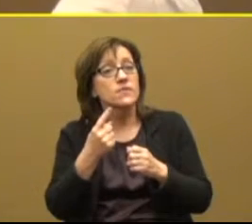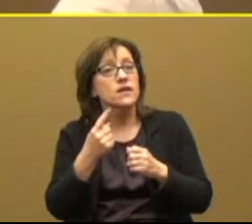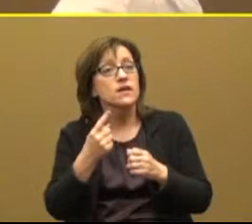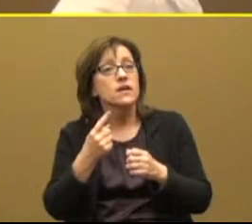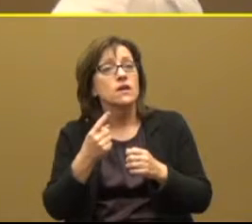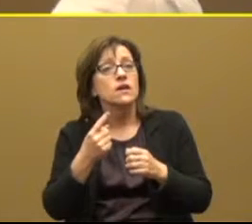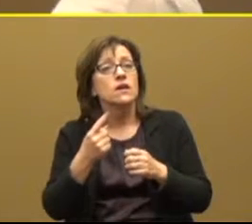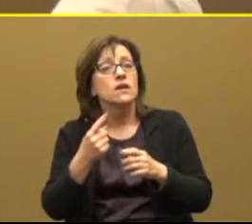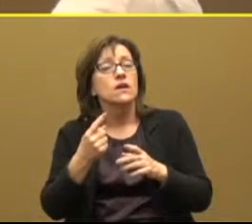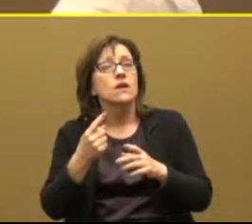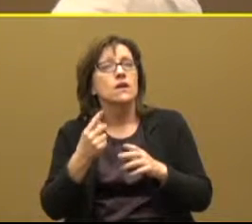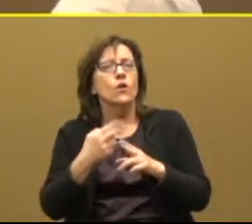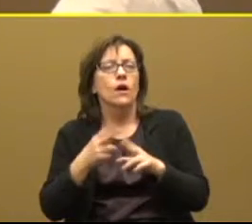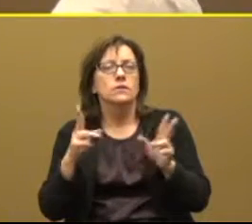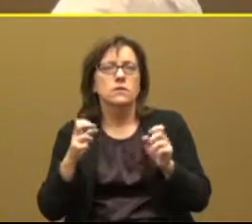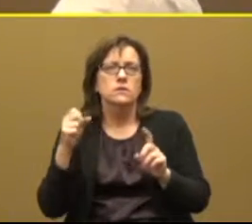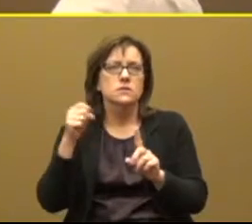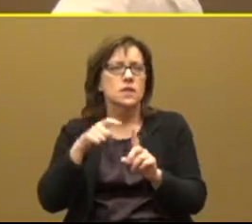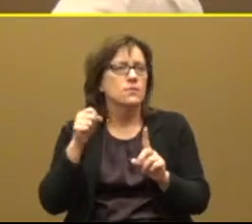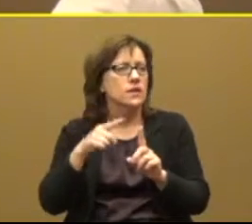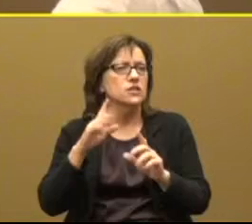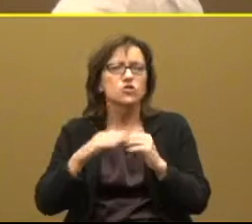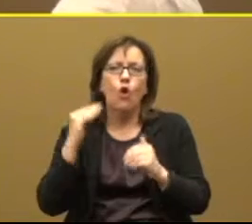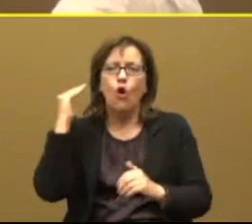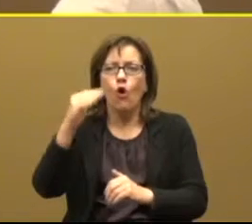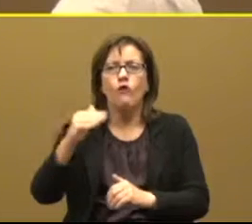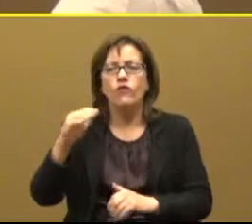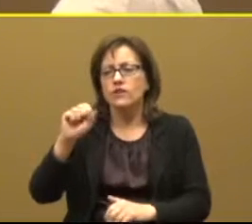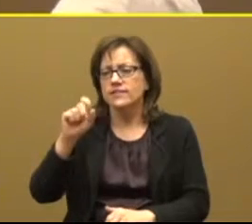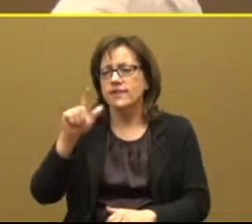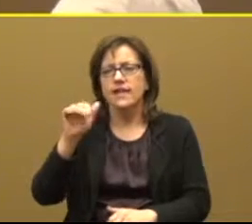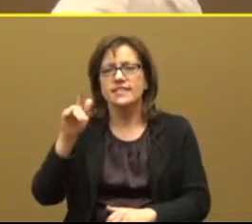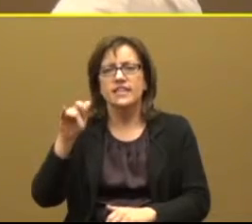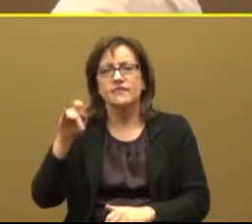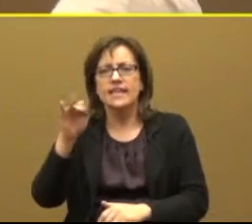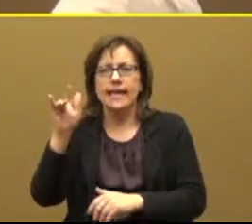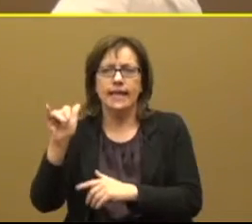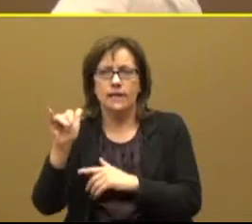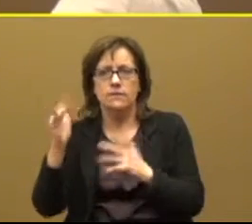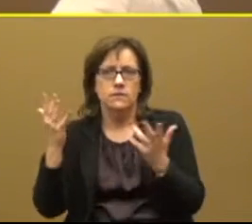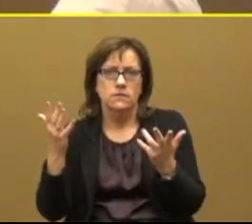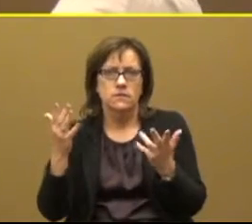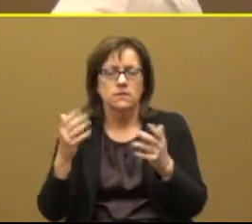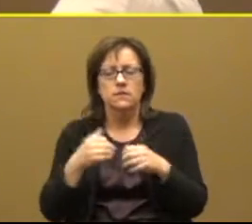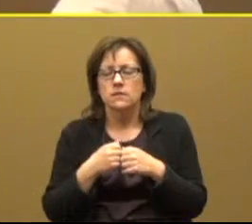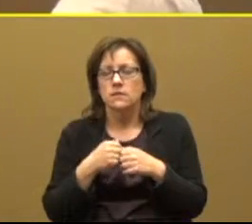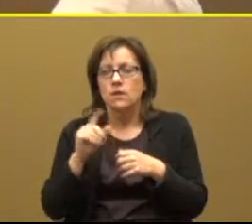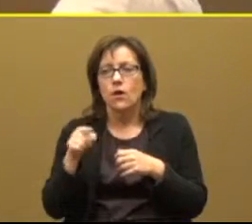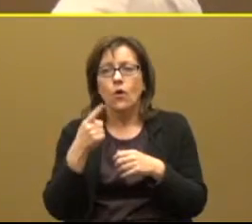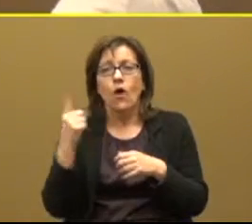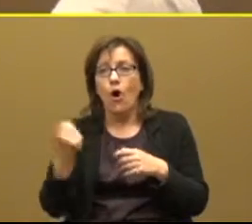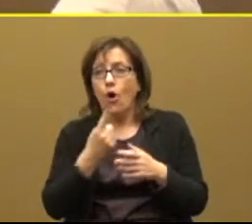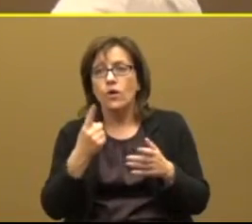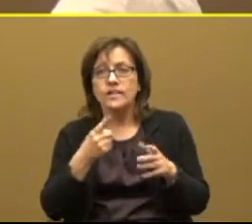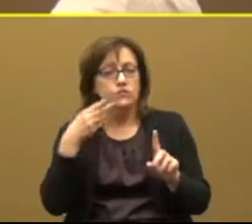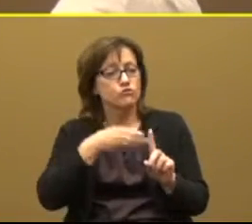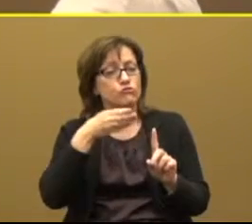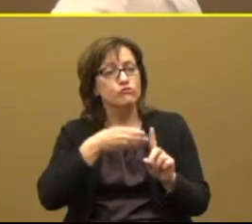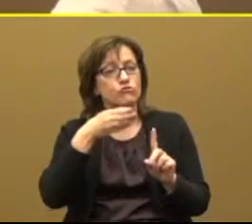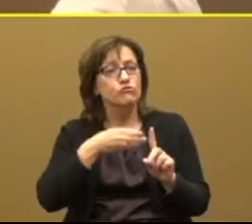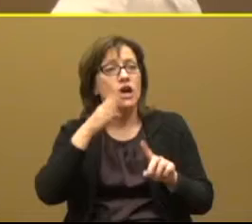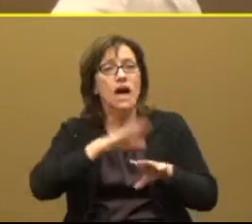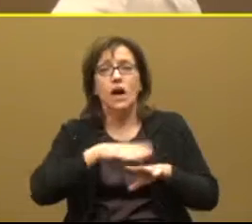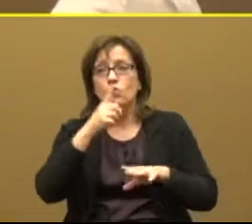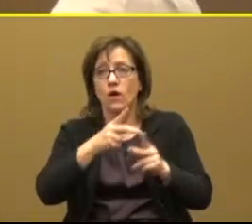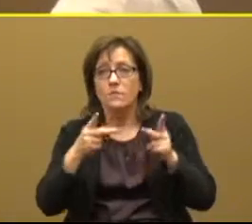stimulus over selectivity, which they can get. So if you only always put the pretzel